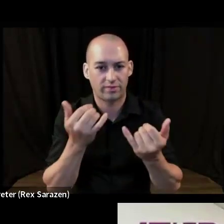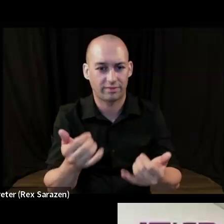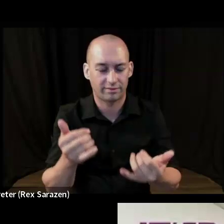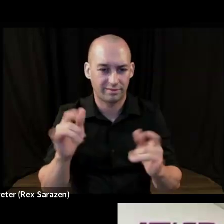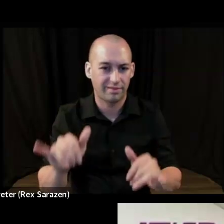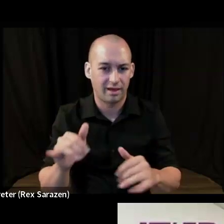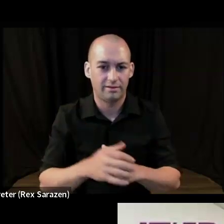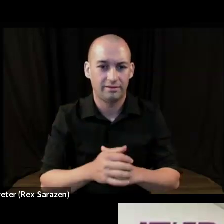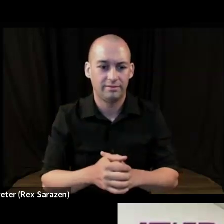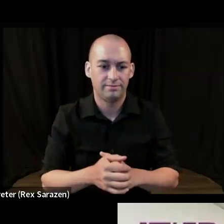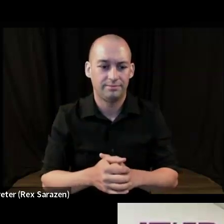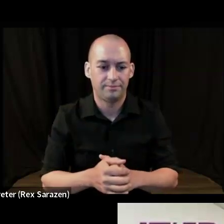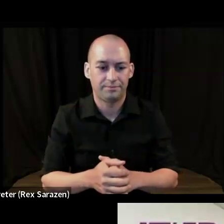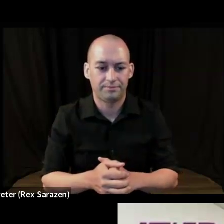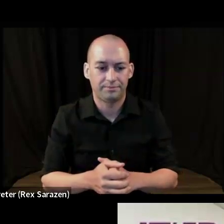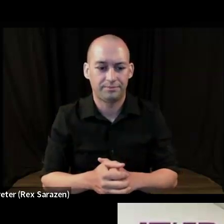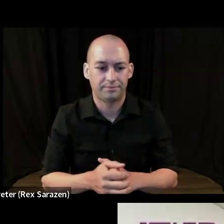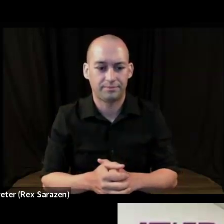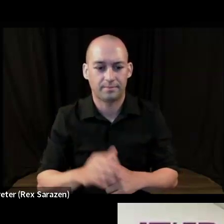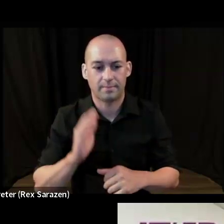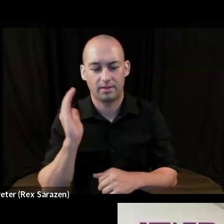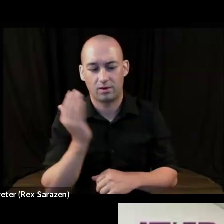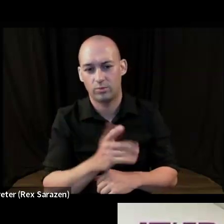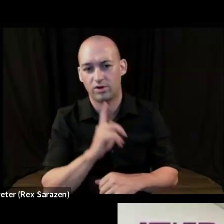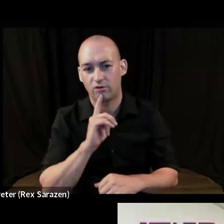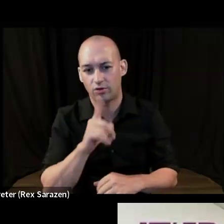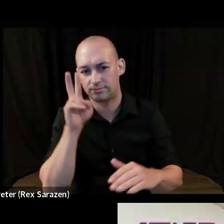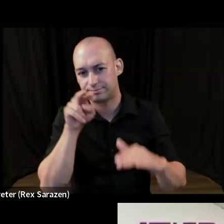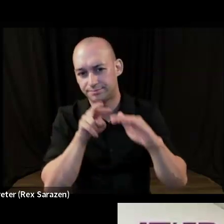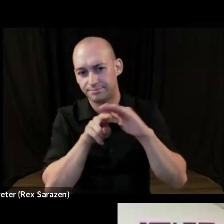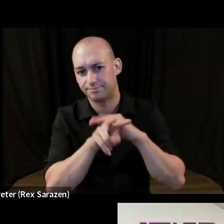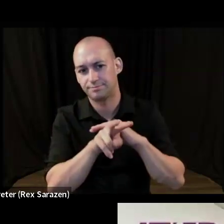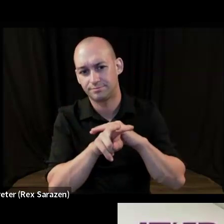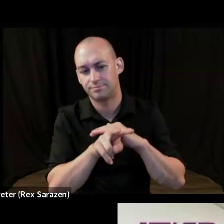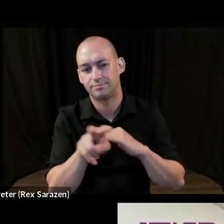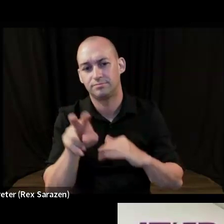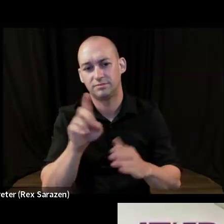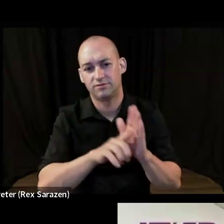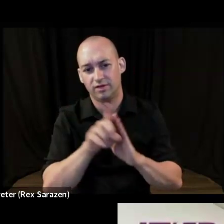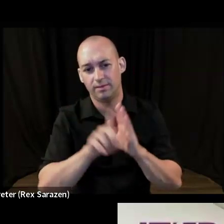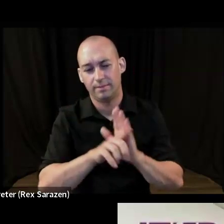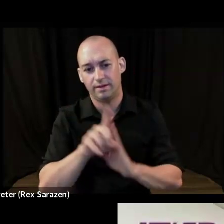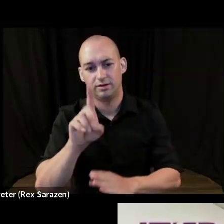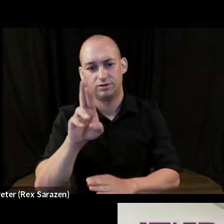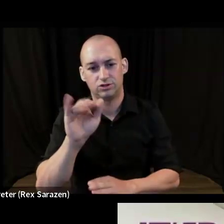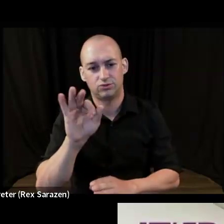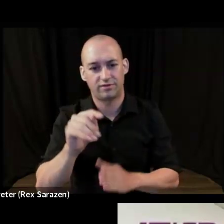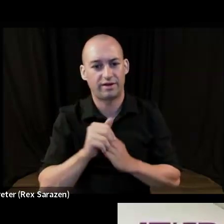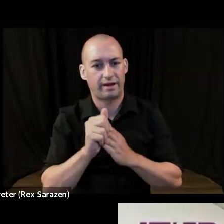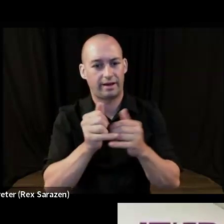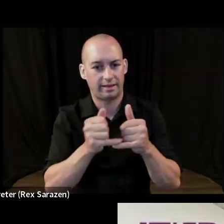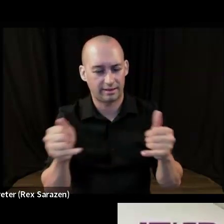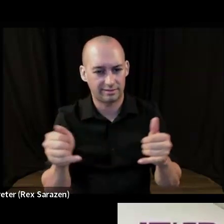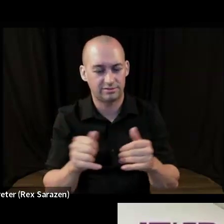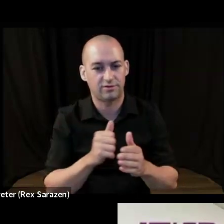our timeline later that we are envisioning developing the draft guidelines that kind of follow the framework